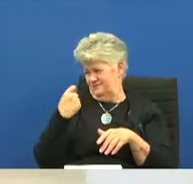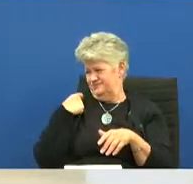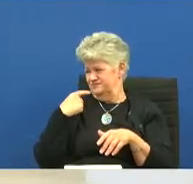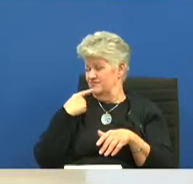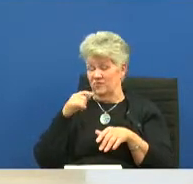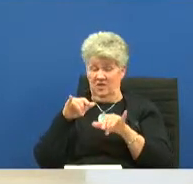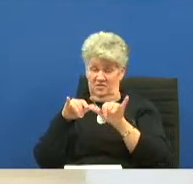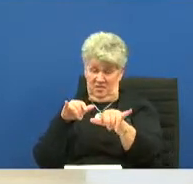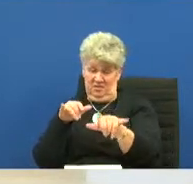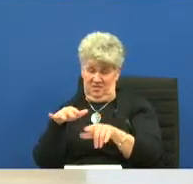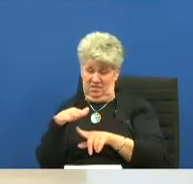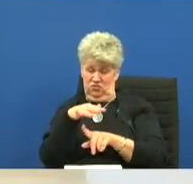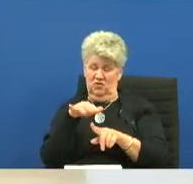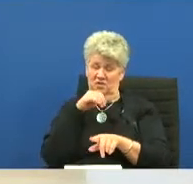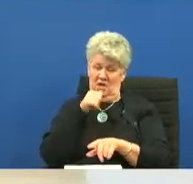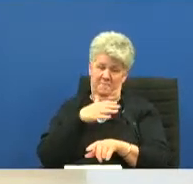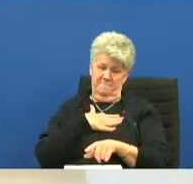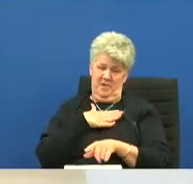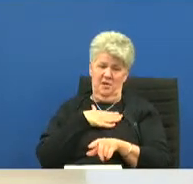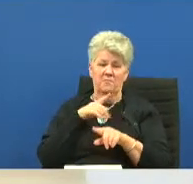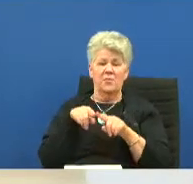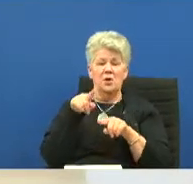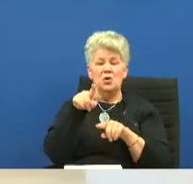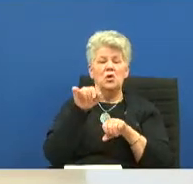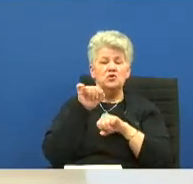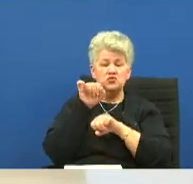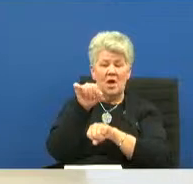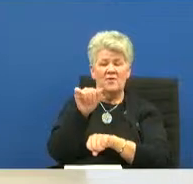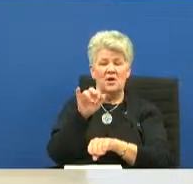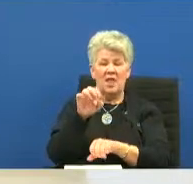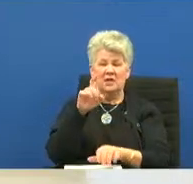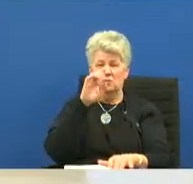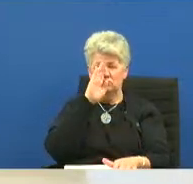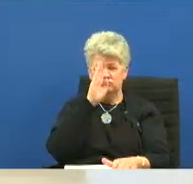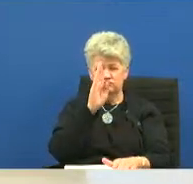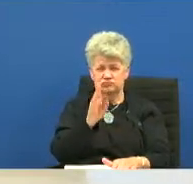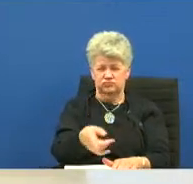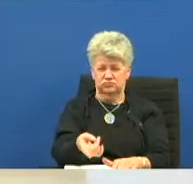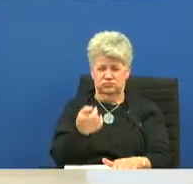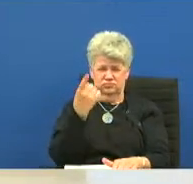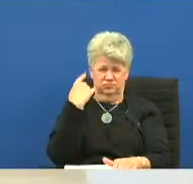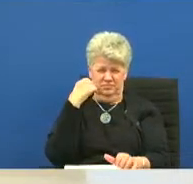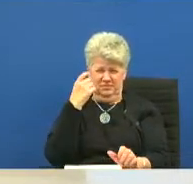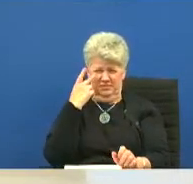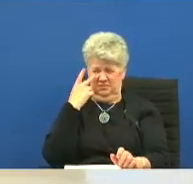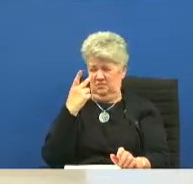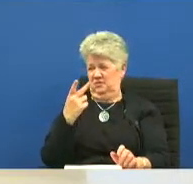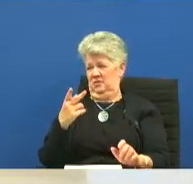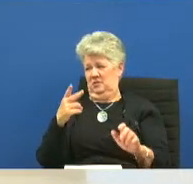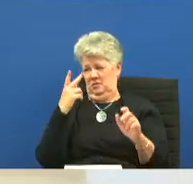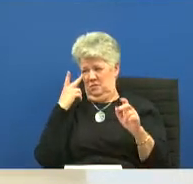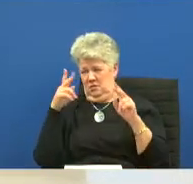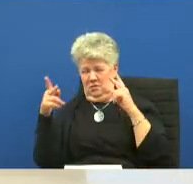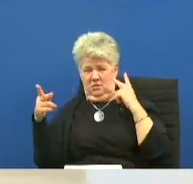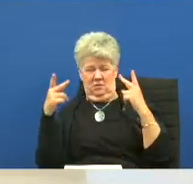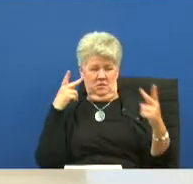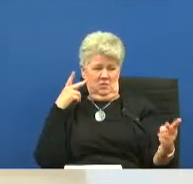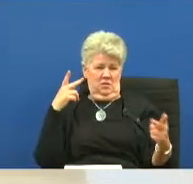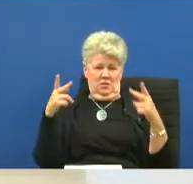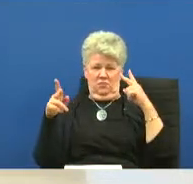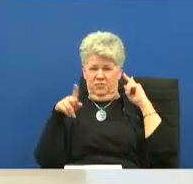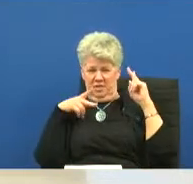my district, but you can drive up and down Airline and you can see the debris. You can see the people, you can see